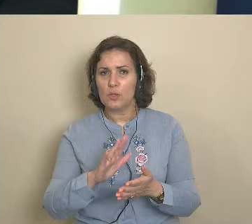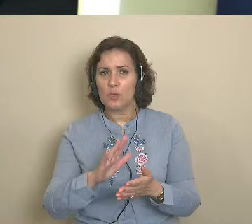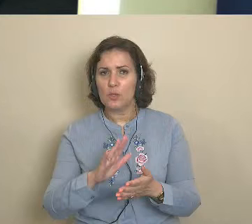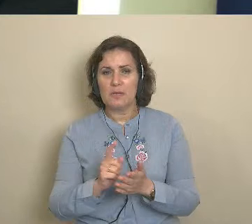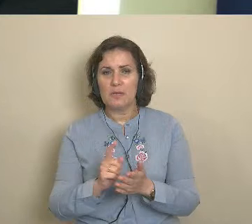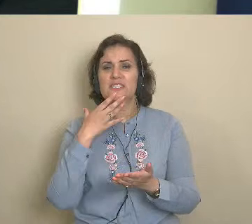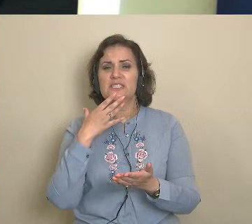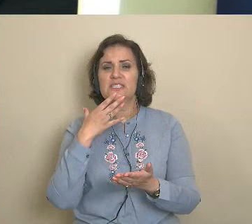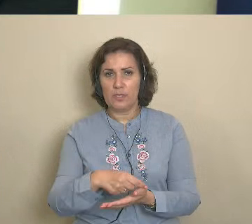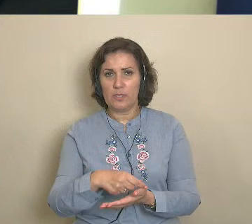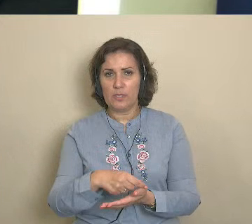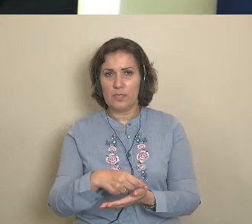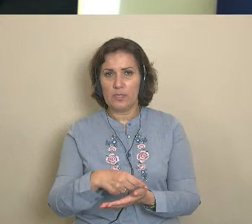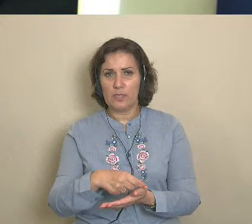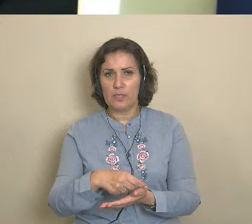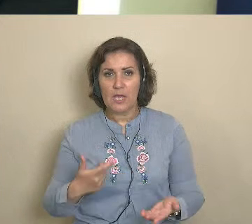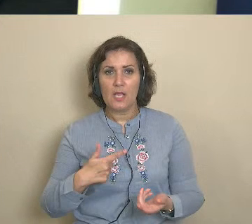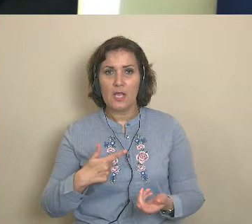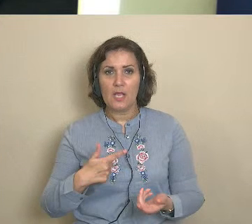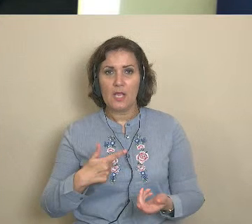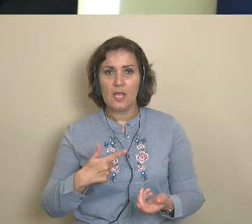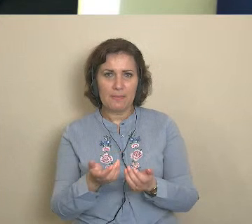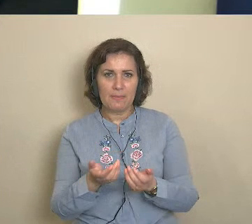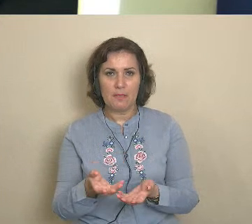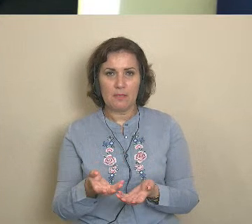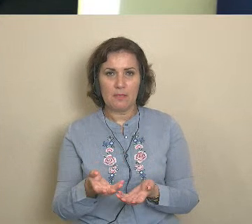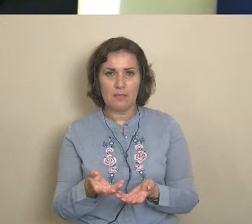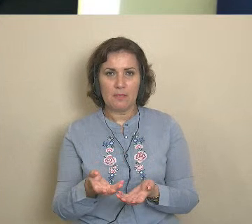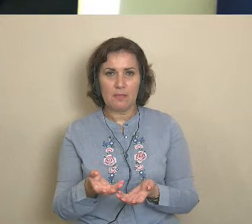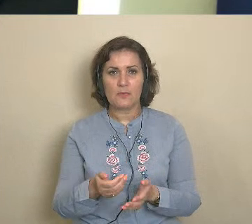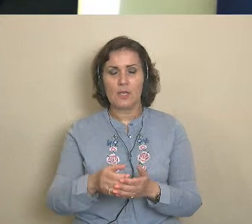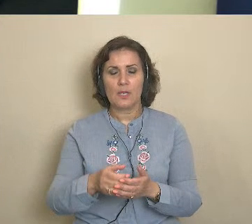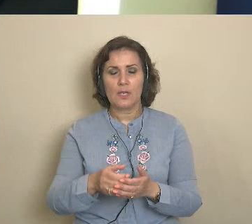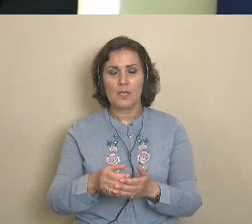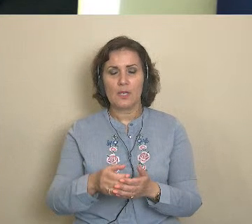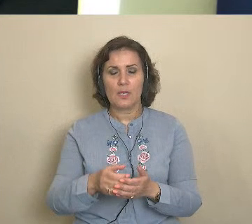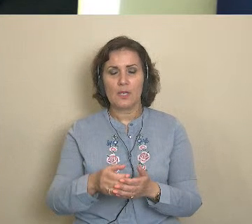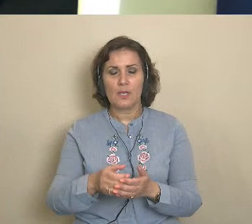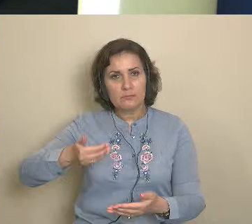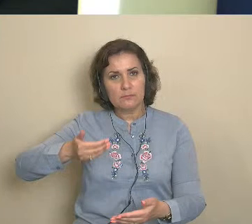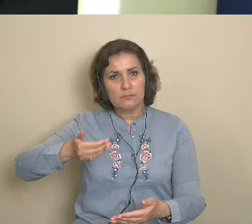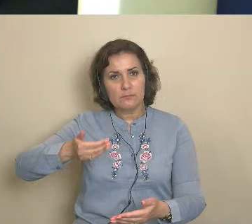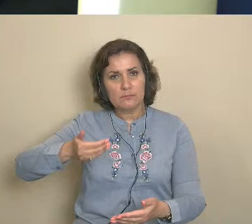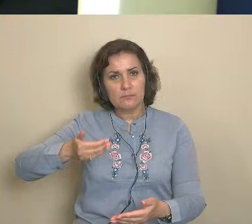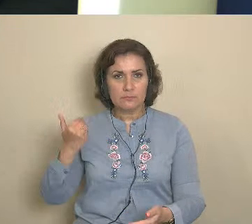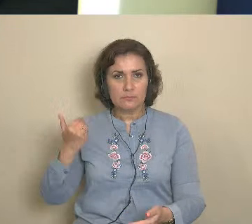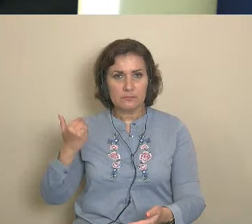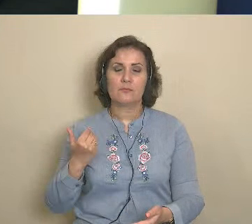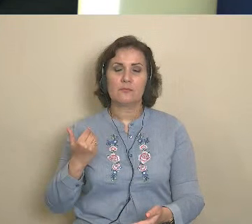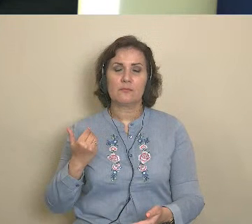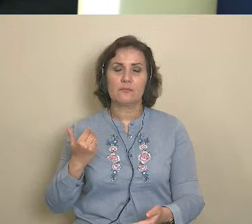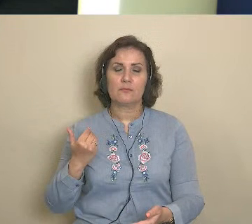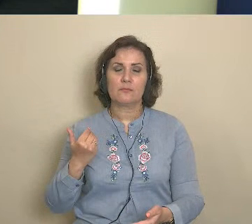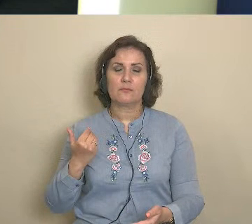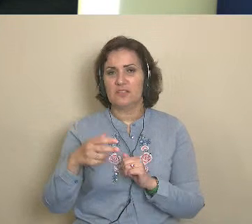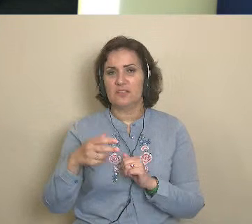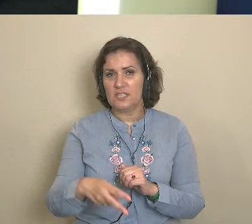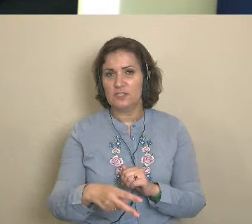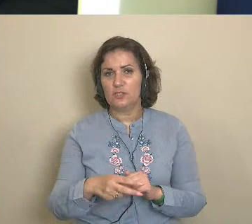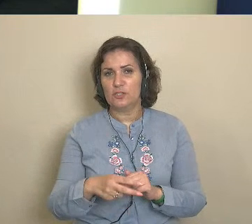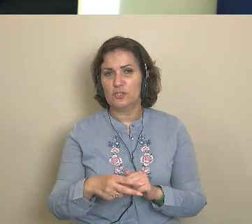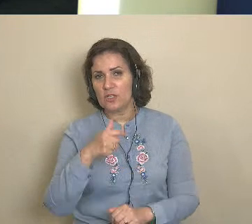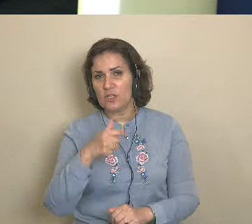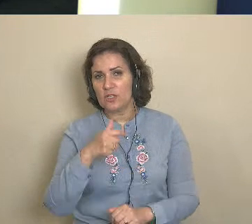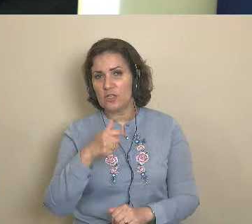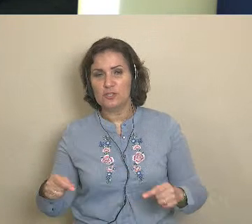and logically people have to bring their own ballpoints, but we remember the previous experience of Ukrainian